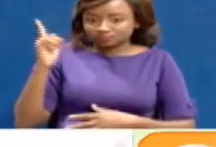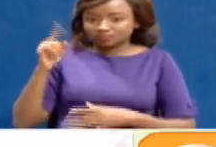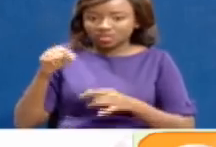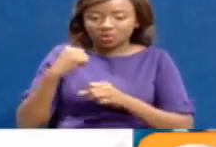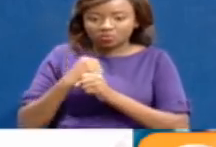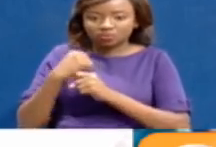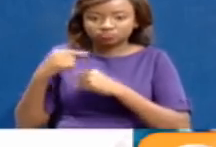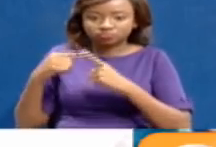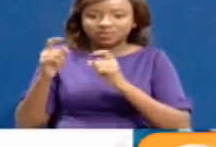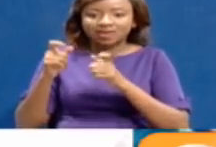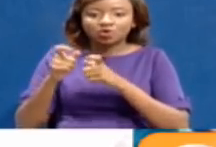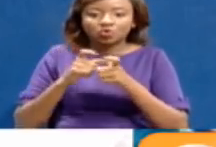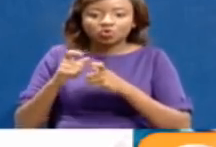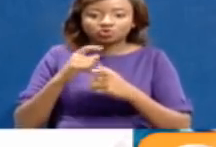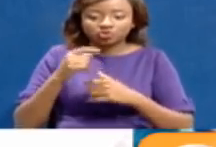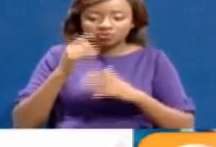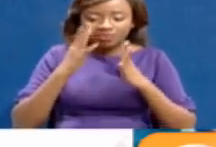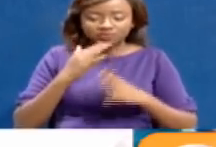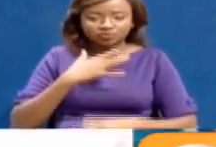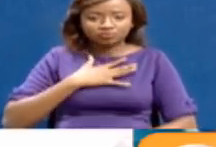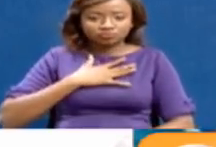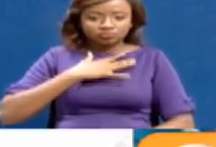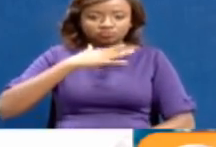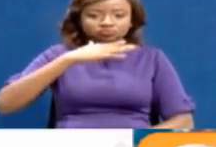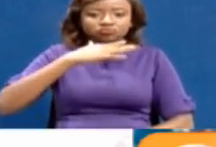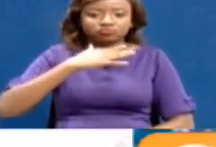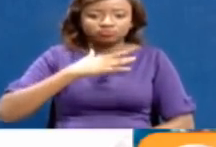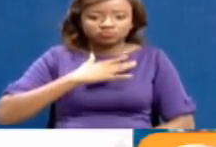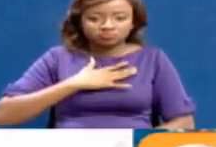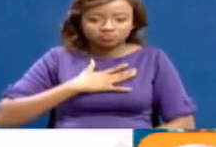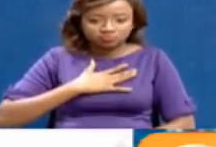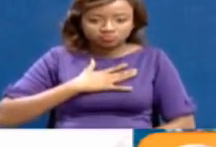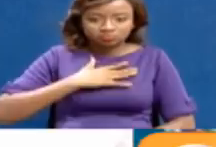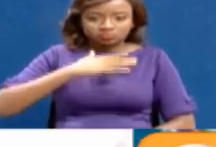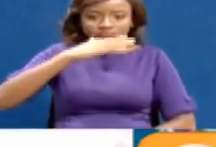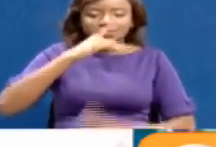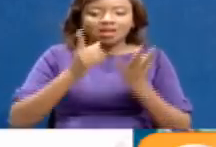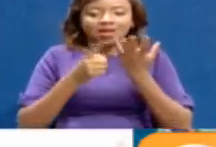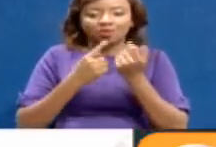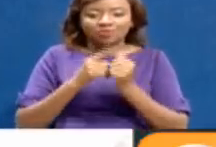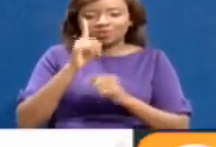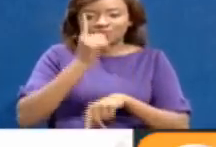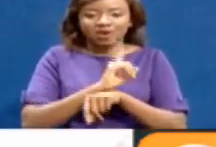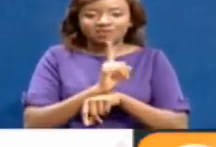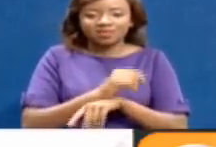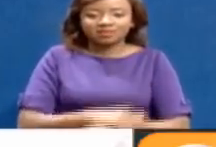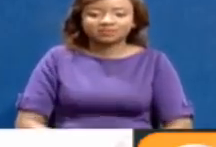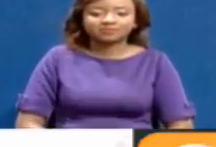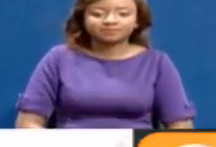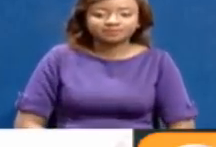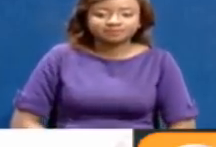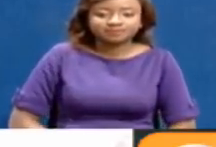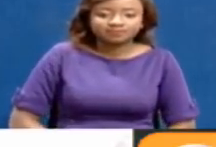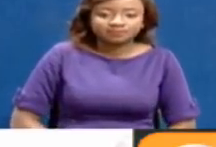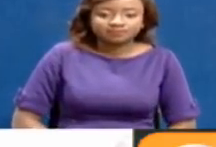progress, can control the number of breaths a patient takes in a minute. We're looking to get more sensors, do a little more R&D, do